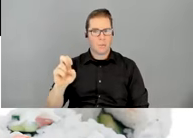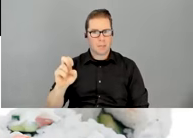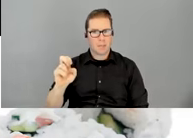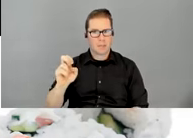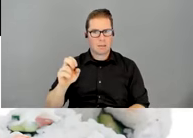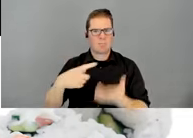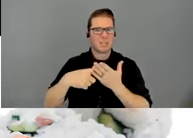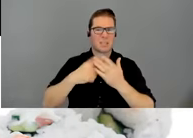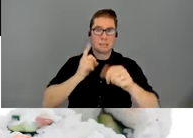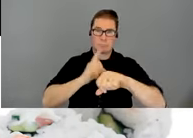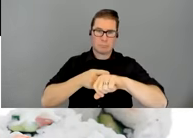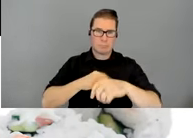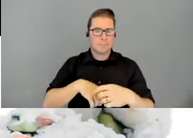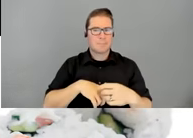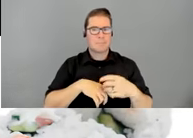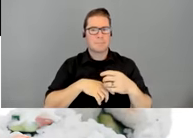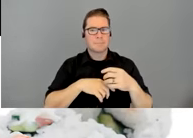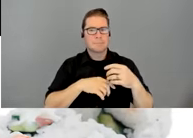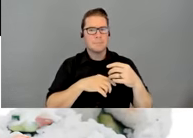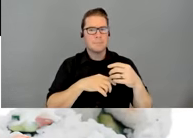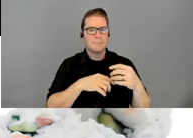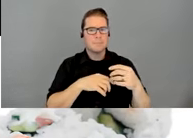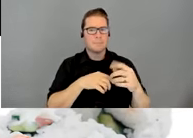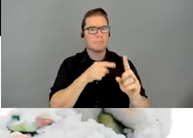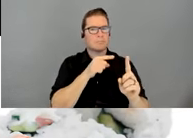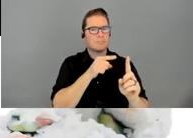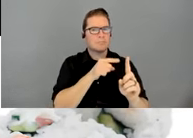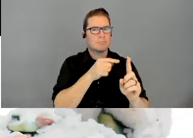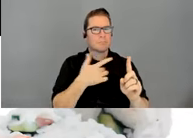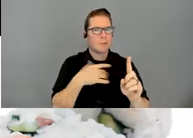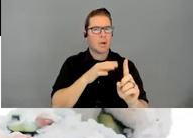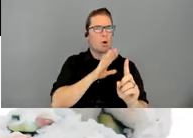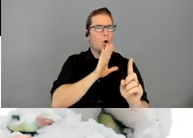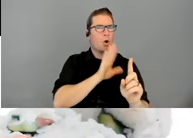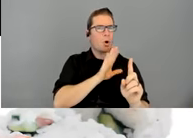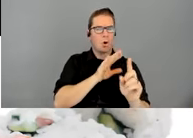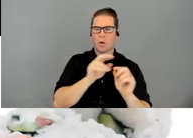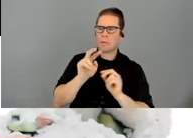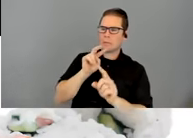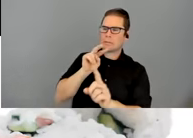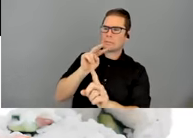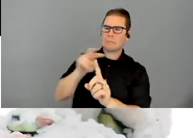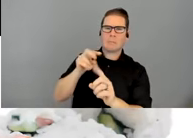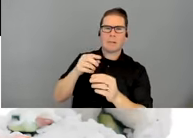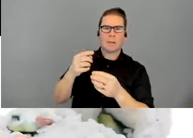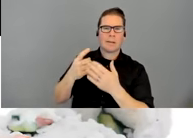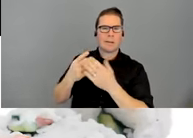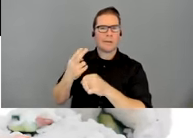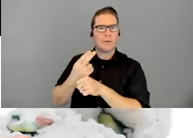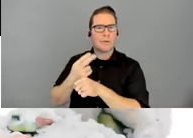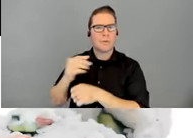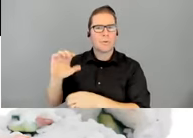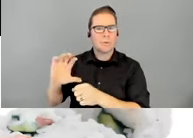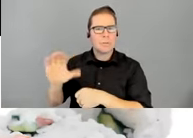how you kind of looked at student behavior in the classroom via Canvas or discussion